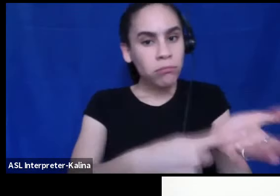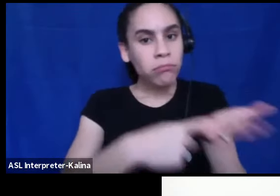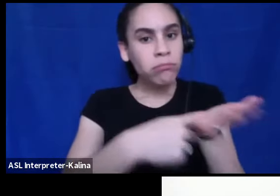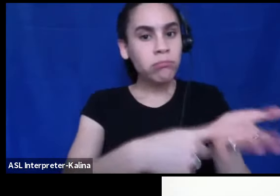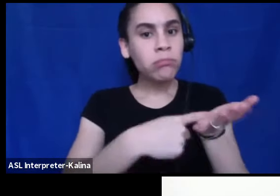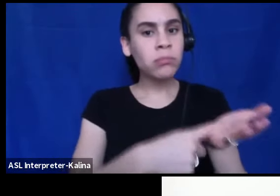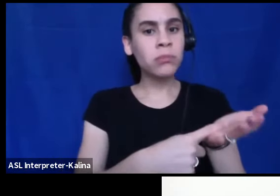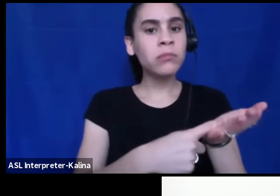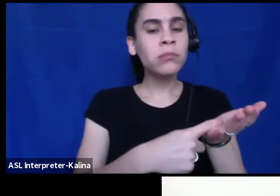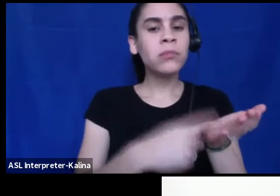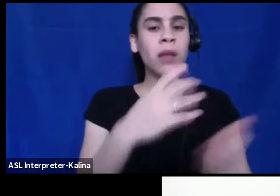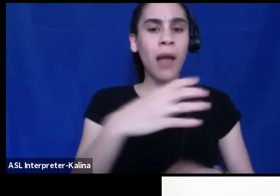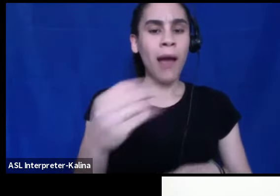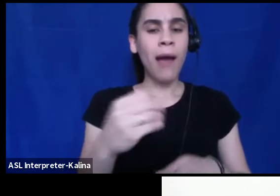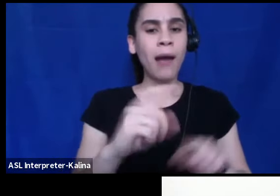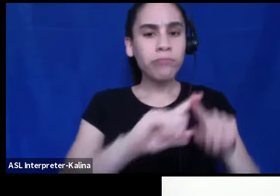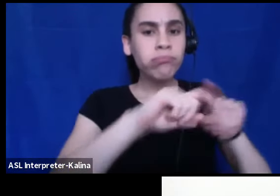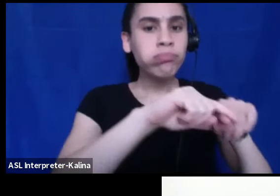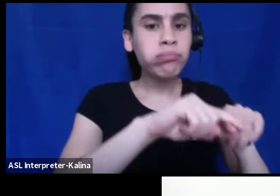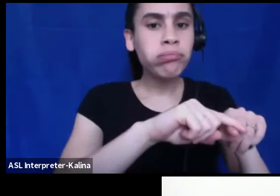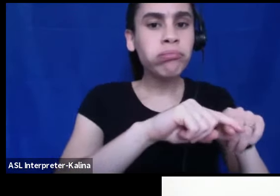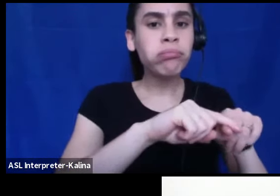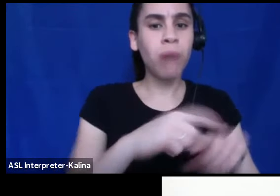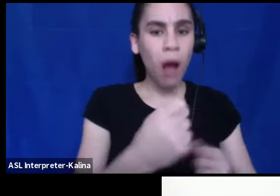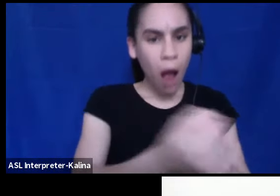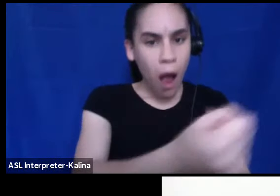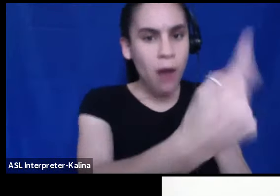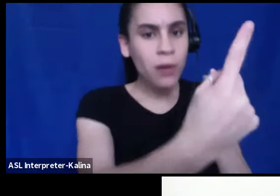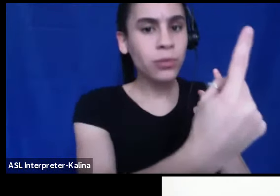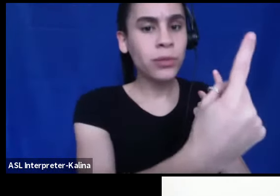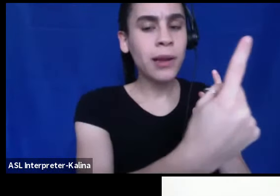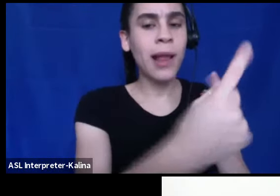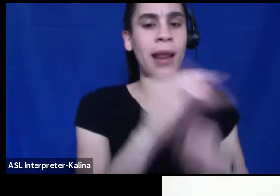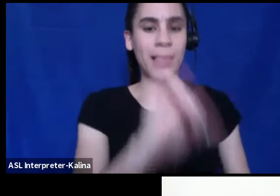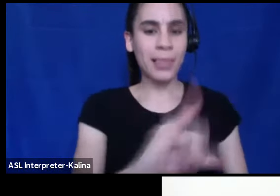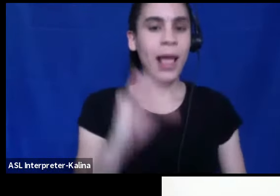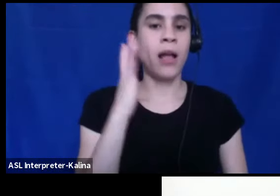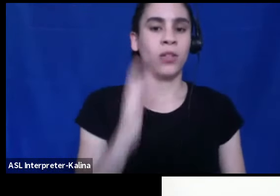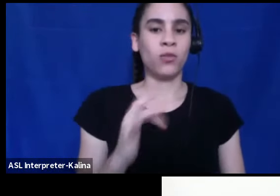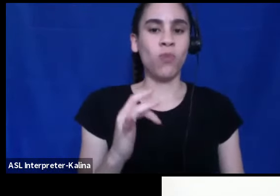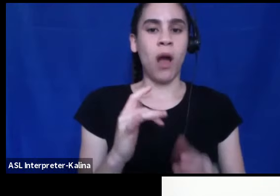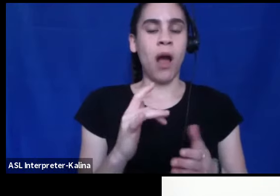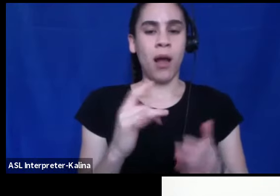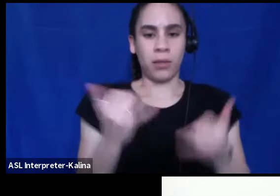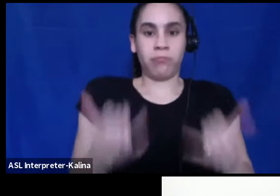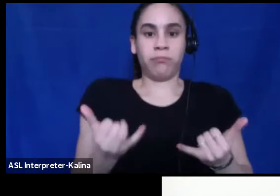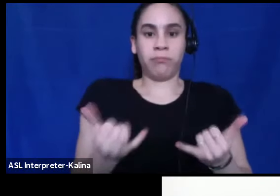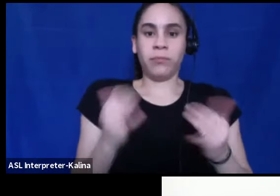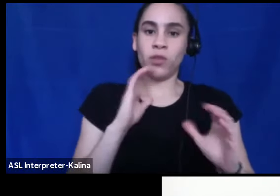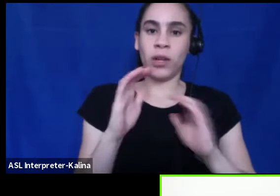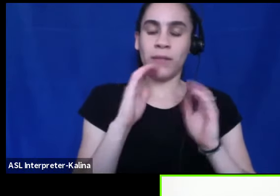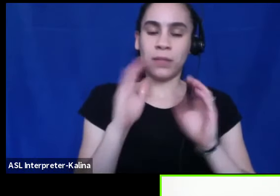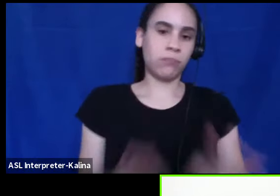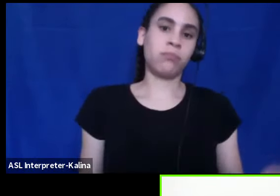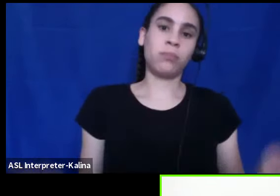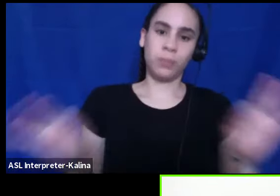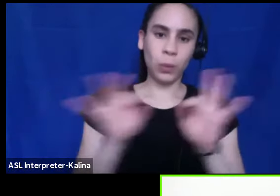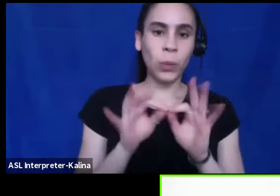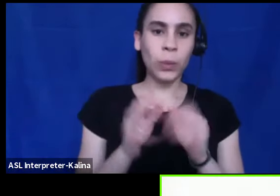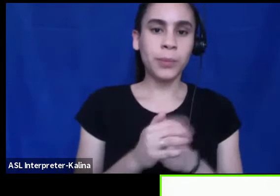lean on, that can understand, that's why this conversation is so important.